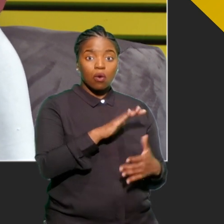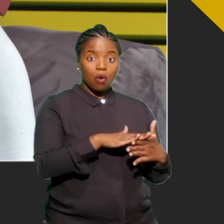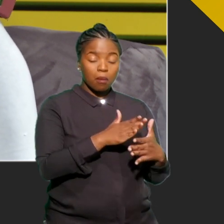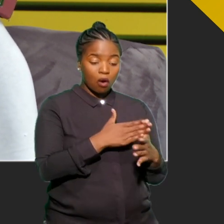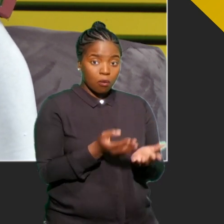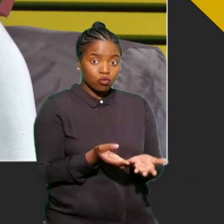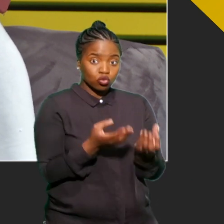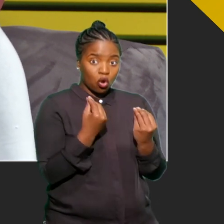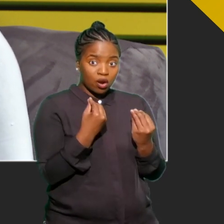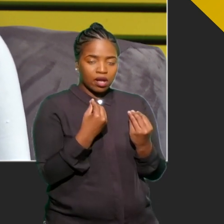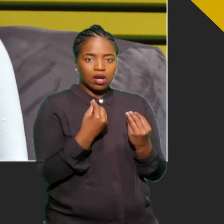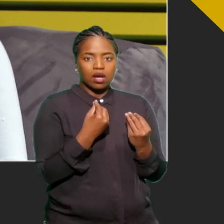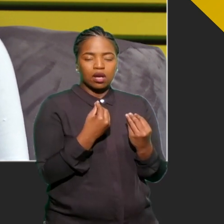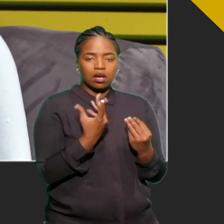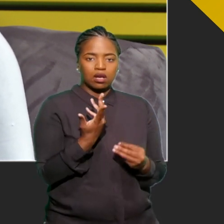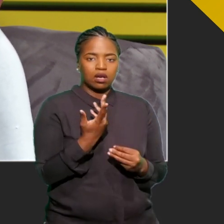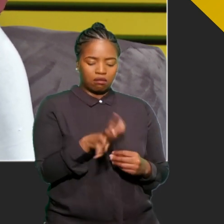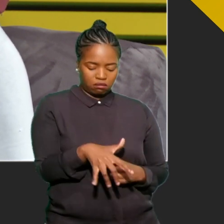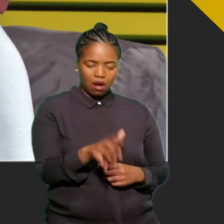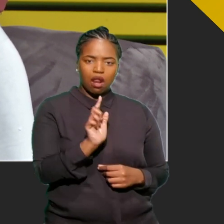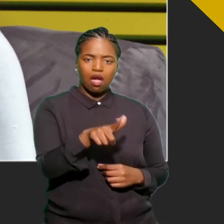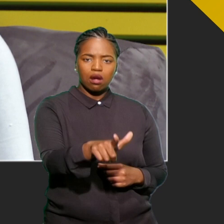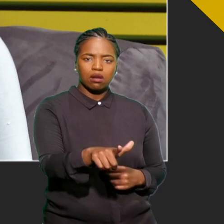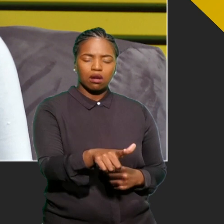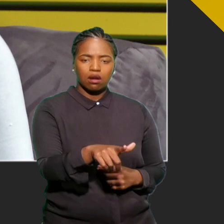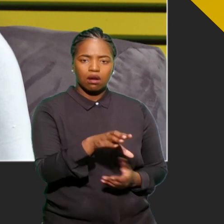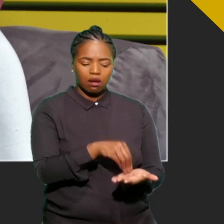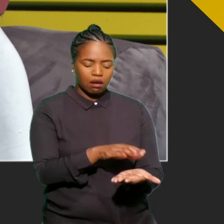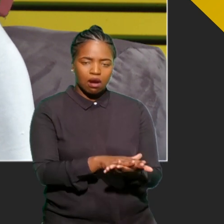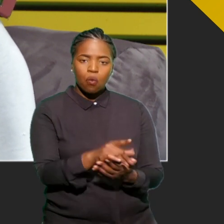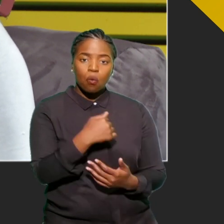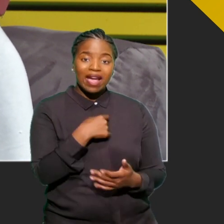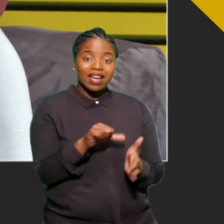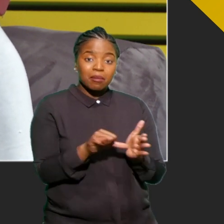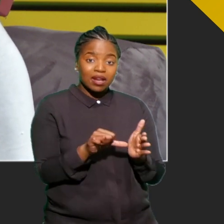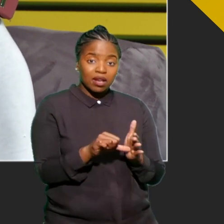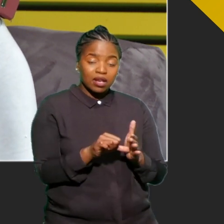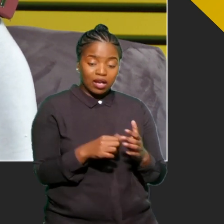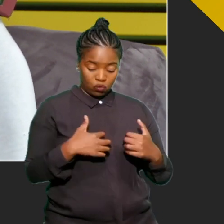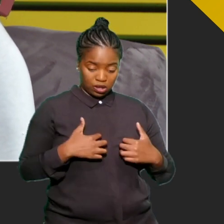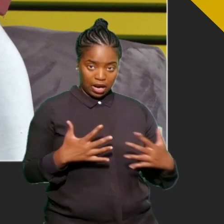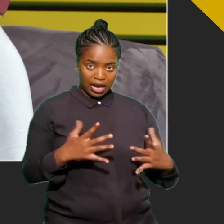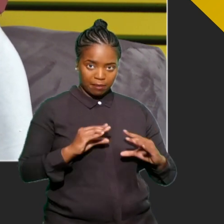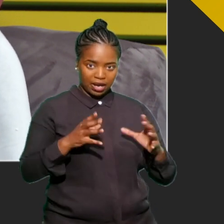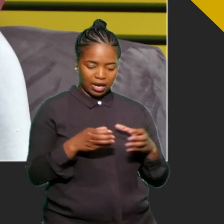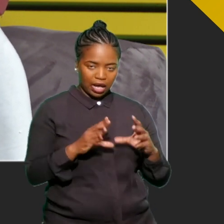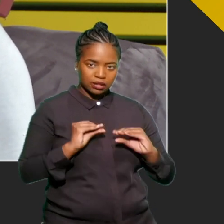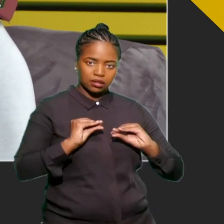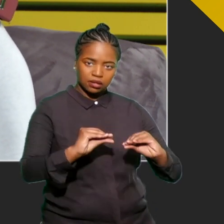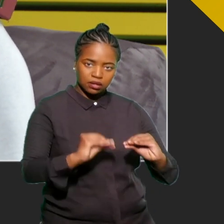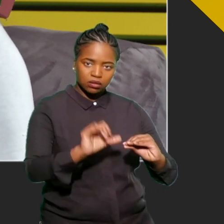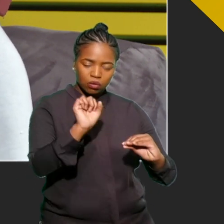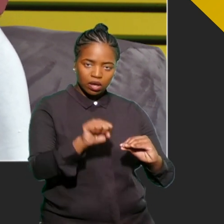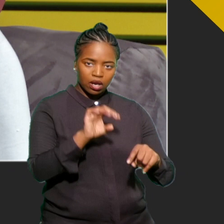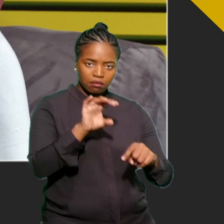results in late booking for prenatal classes. And then it's very important to start ama prenatal classes early so that sizokwazi ukukhona